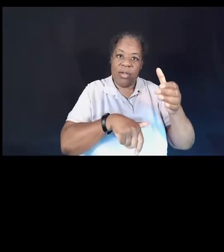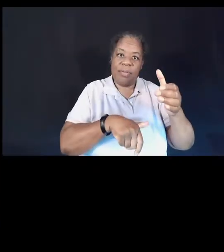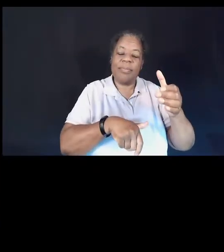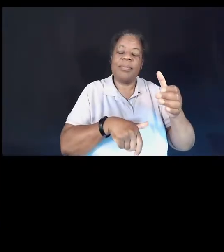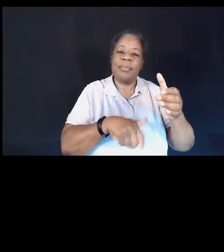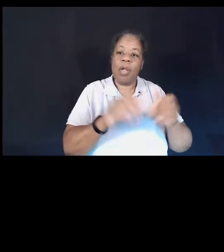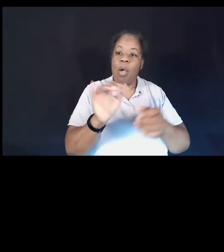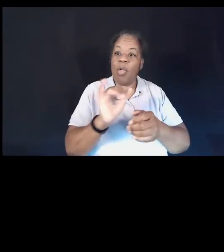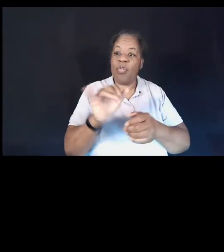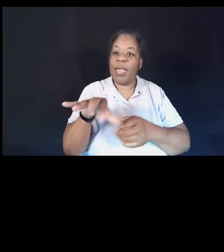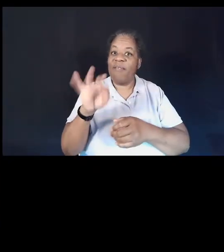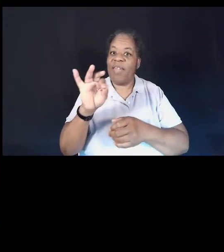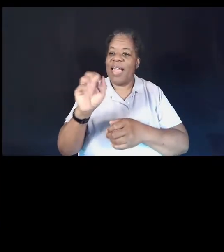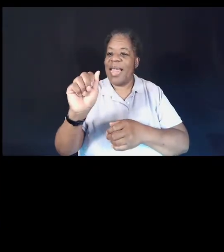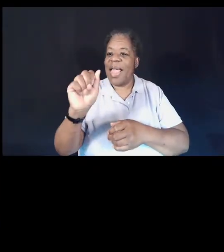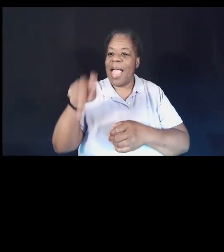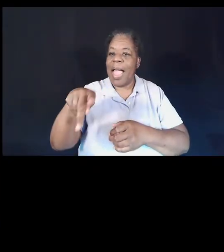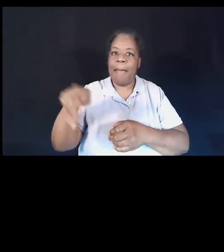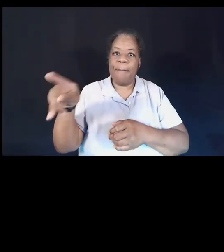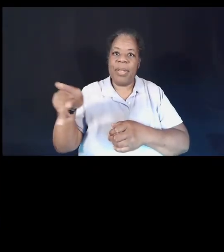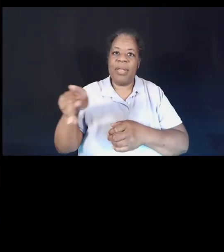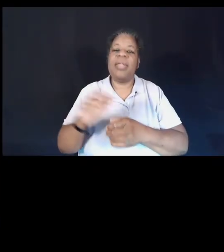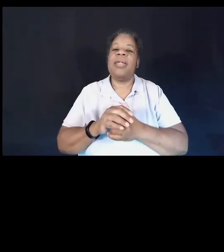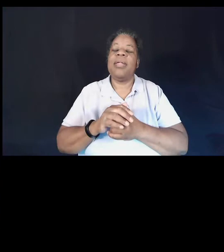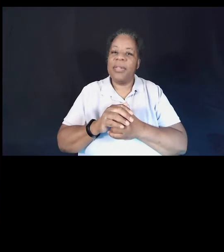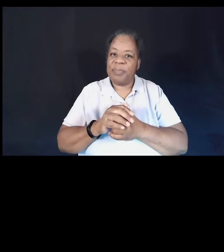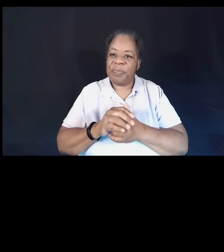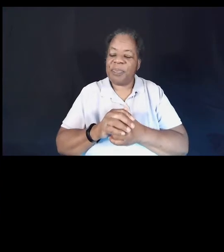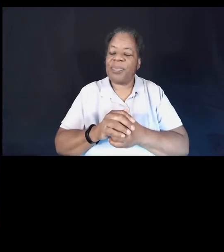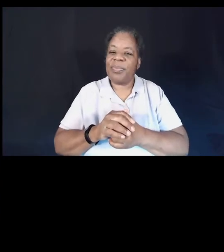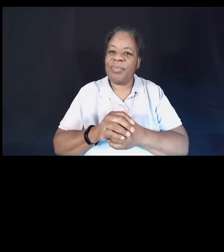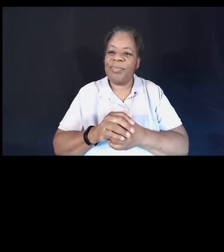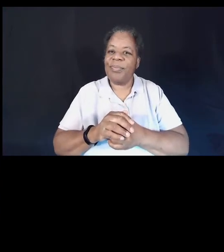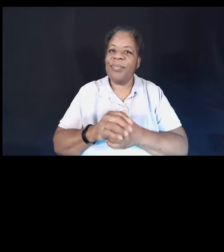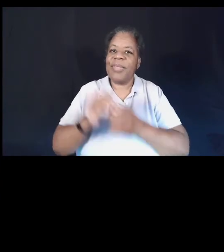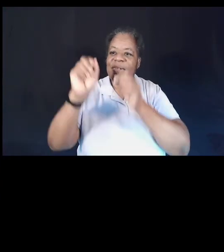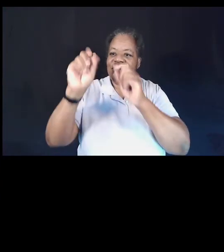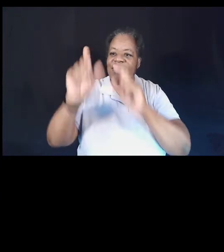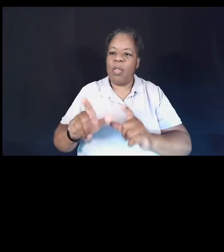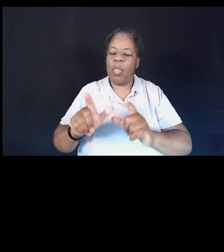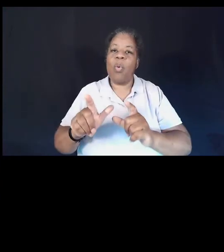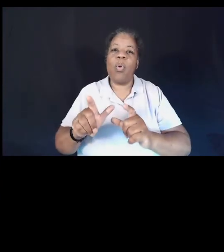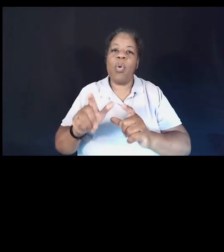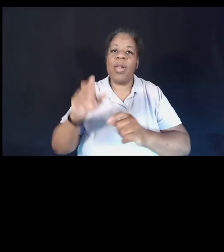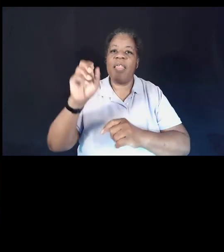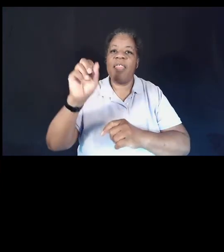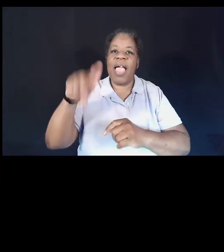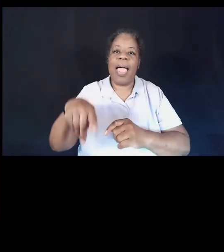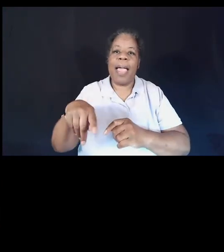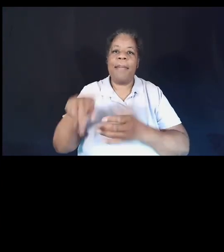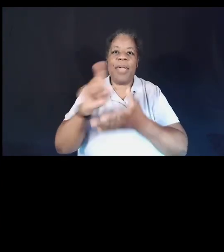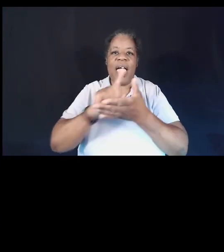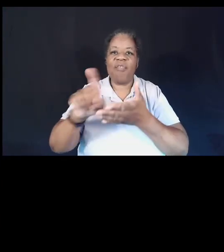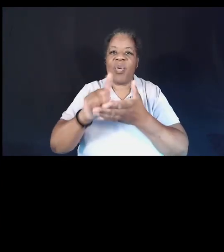app. Go download the app and turn on notifications, and you'll get an update each week to remind you. Lastly, you can